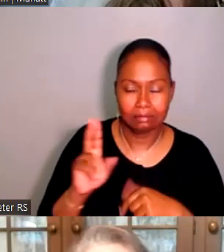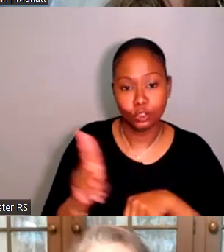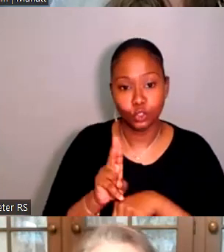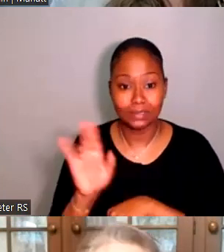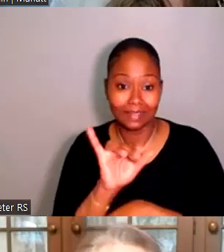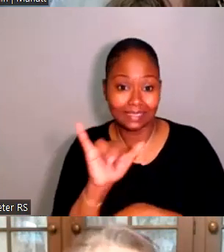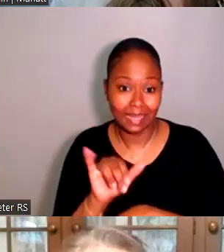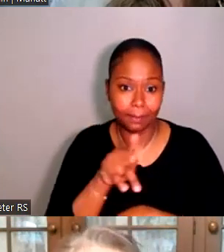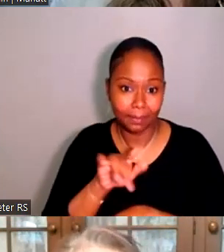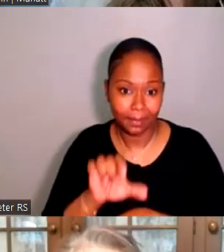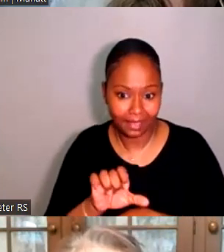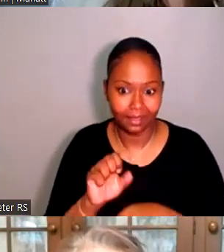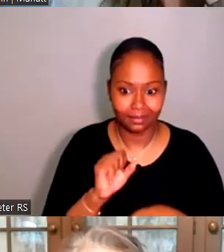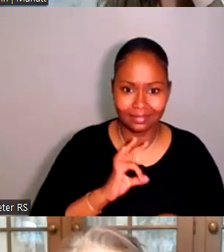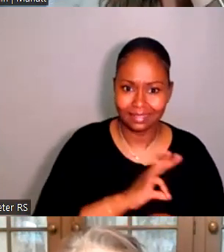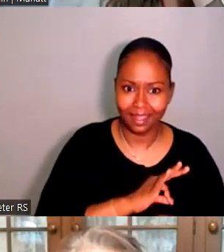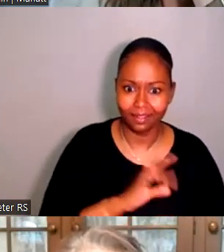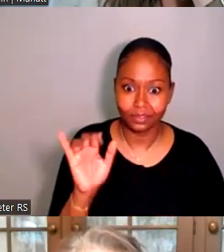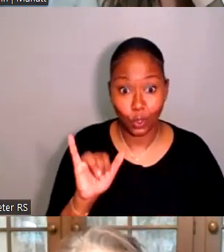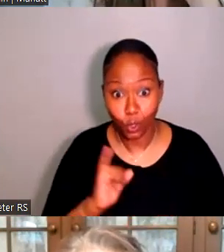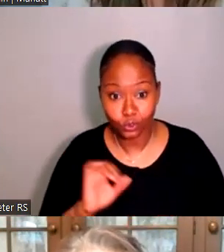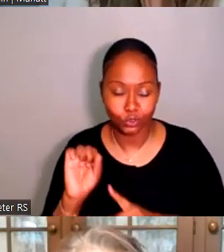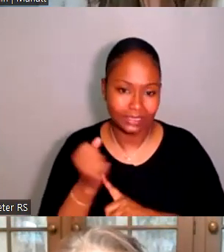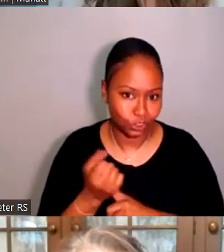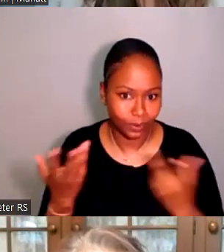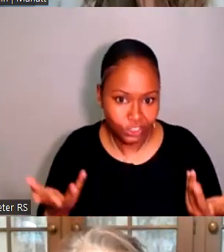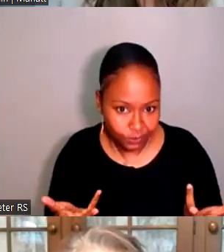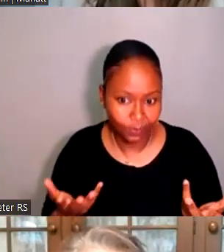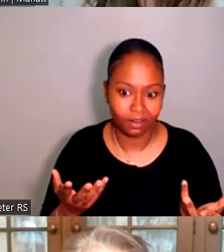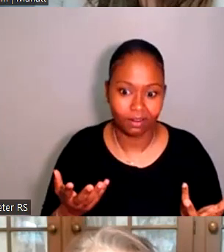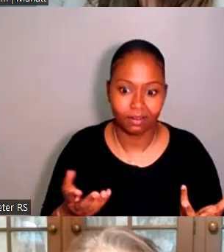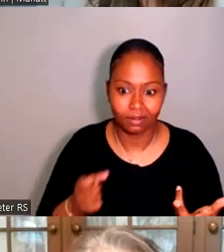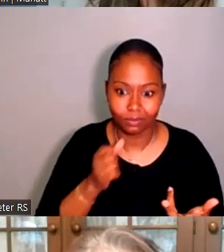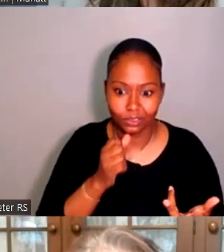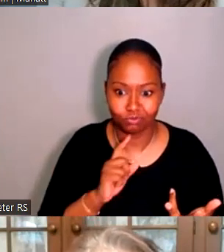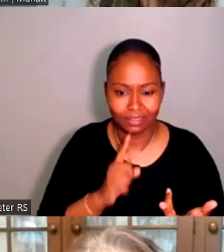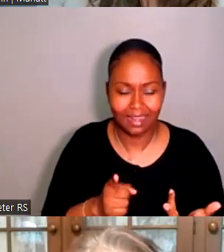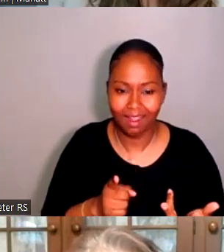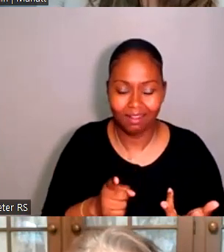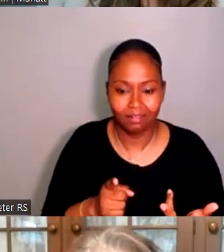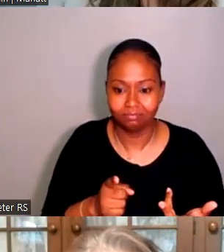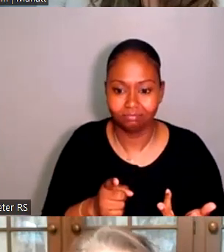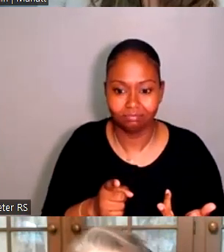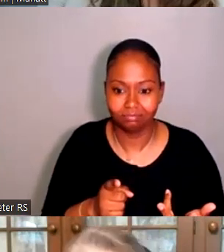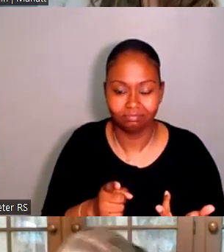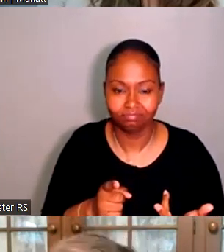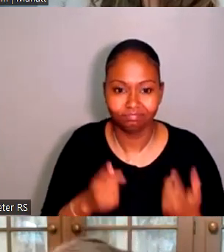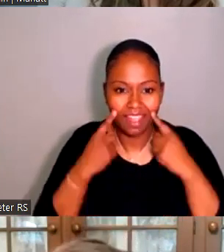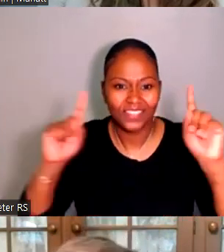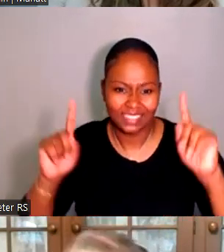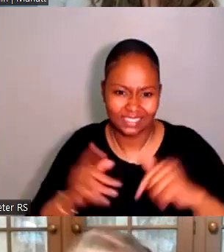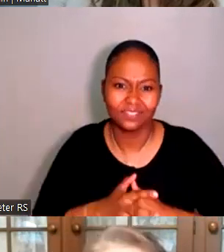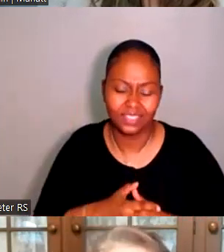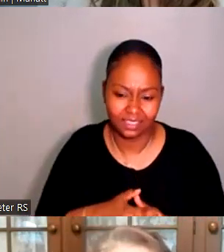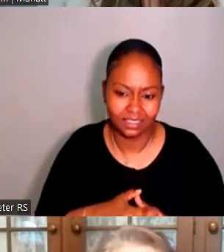staff, that this was also a situation where it was detrimental and not as effective.